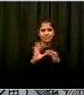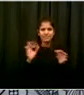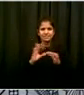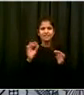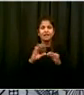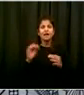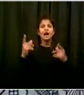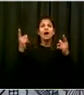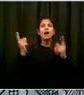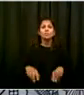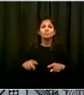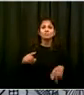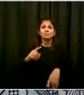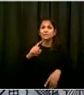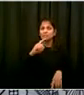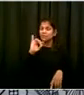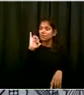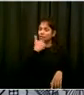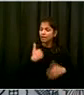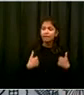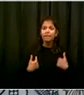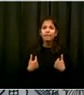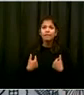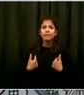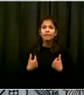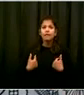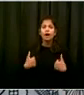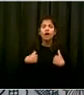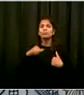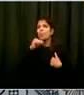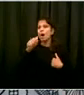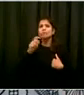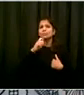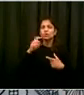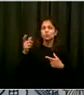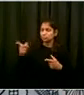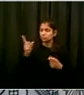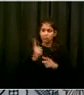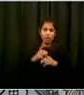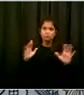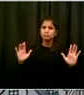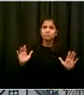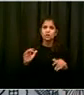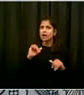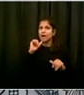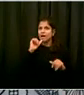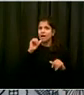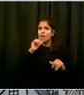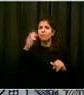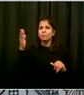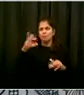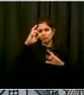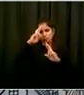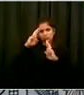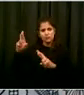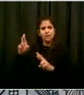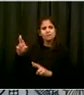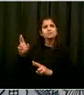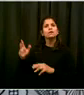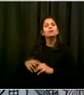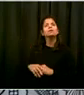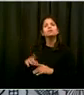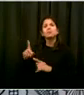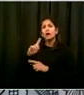legal observers, must be respected during protest, period. And that should not be deviated from unless there's an